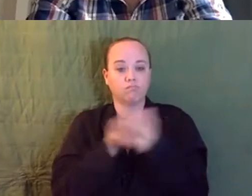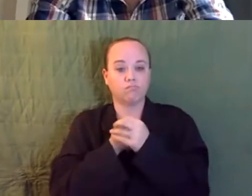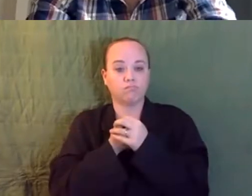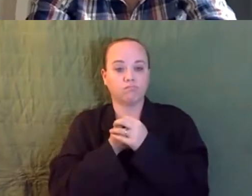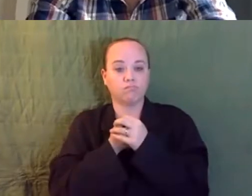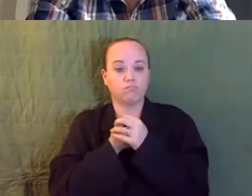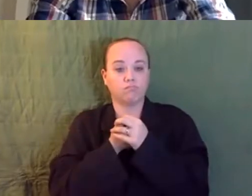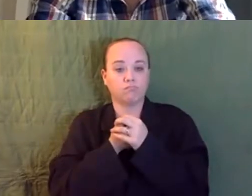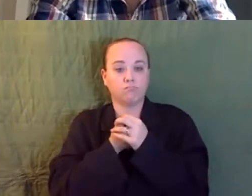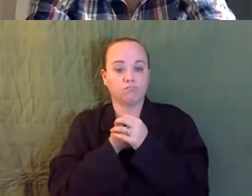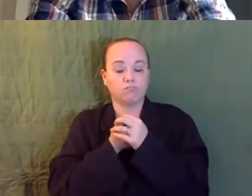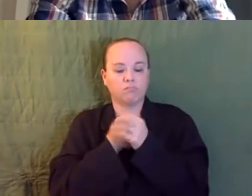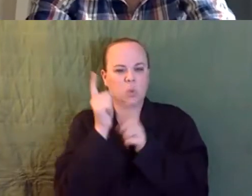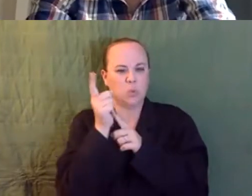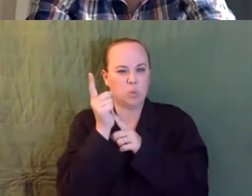In a moment.